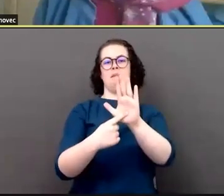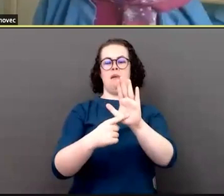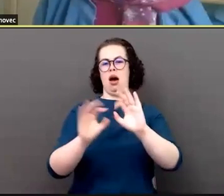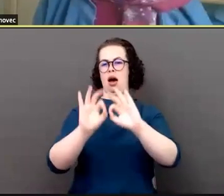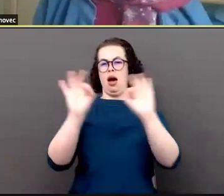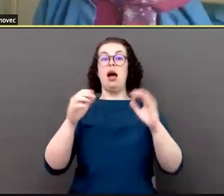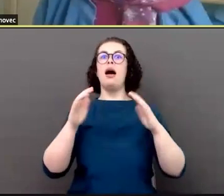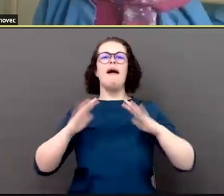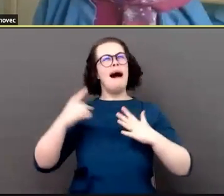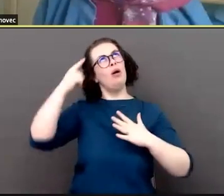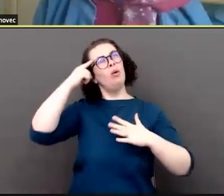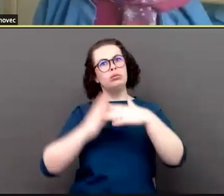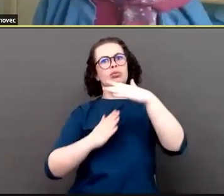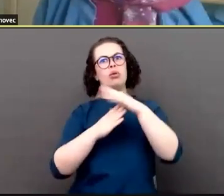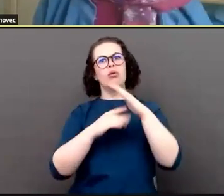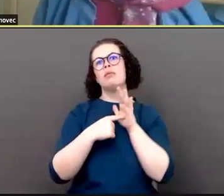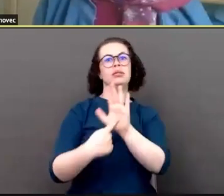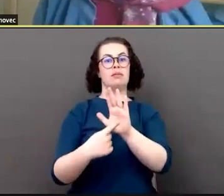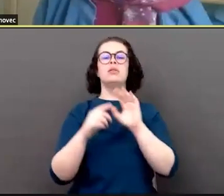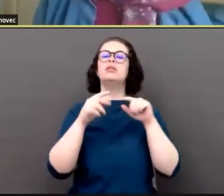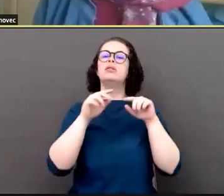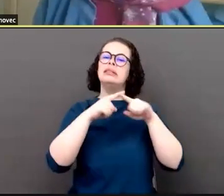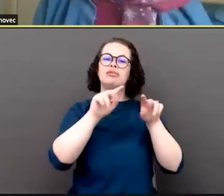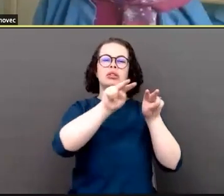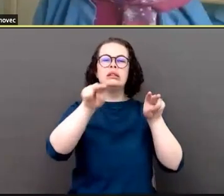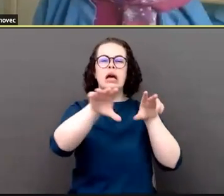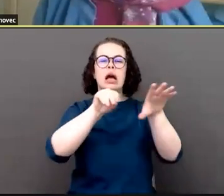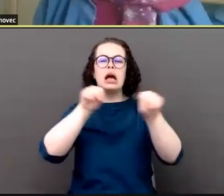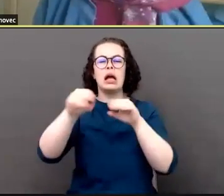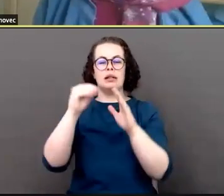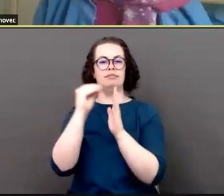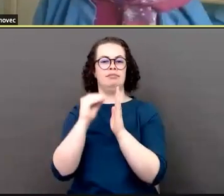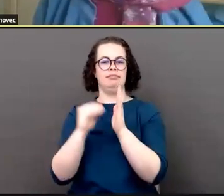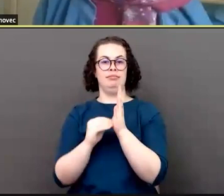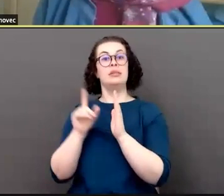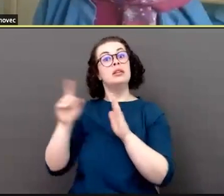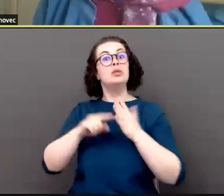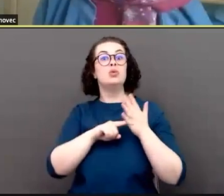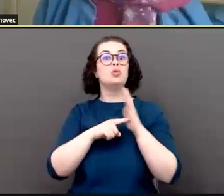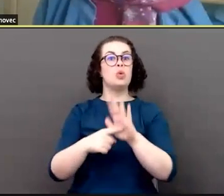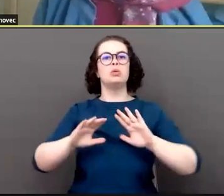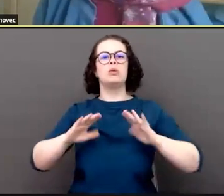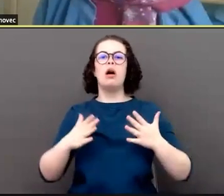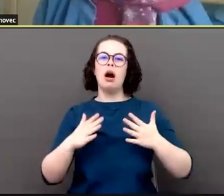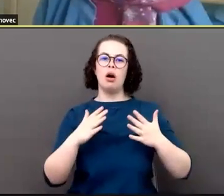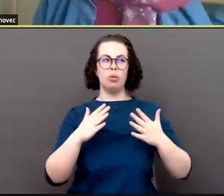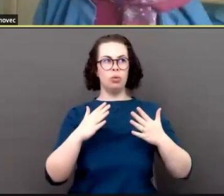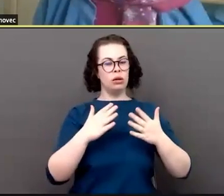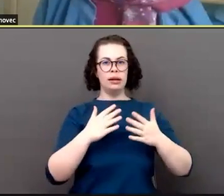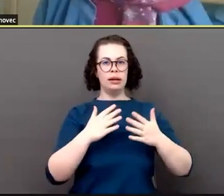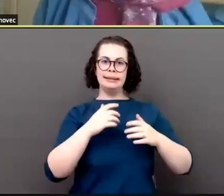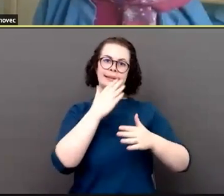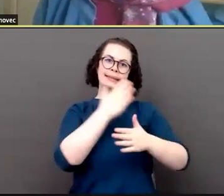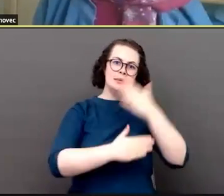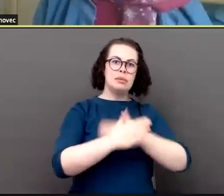It shows technical criteria how the functional requirements and recommendations of the EN has to